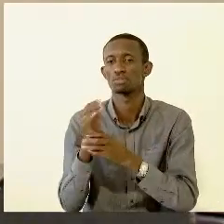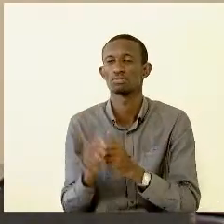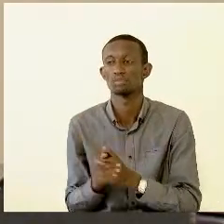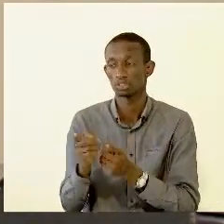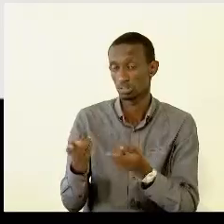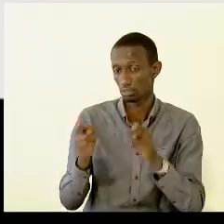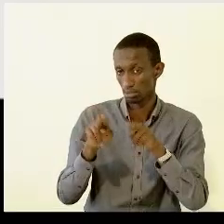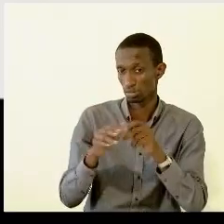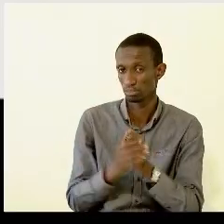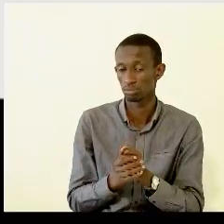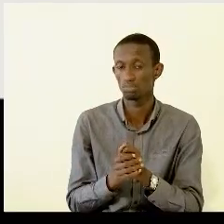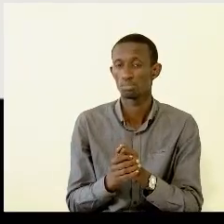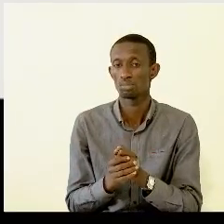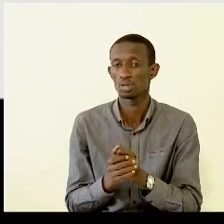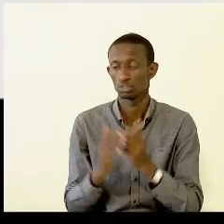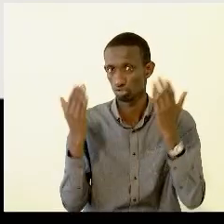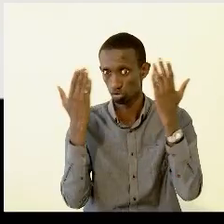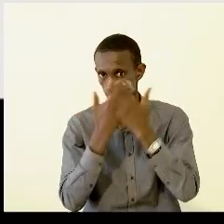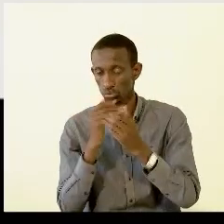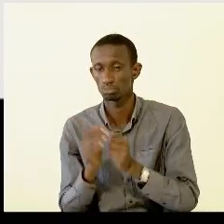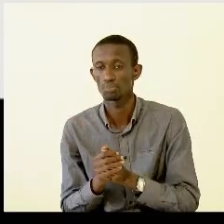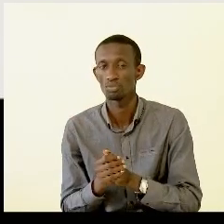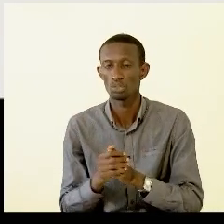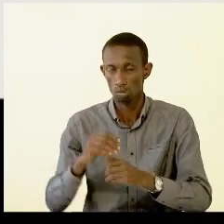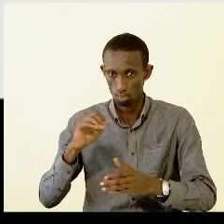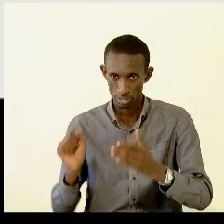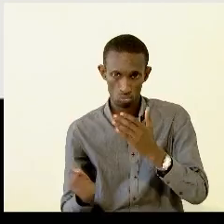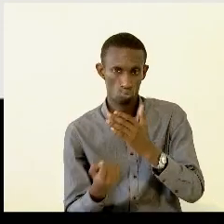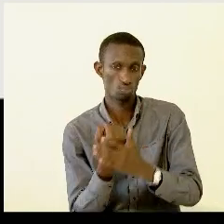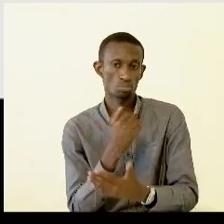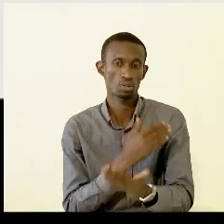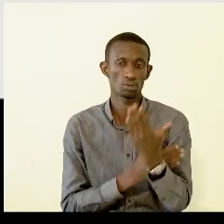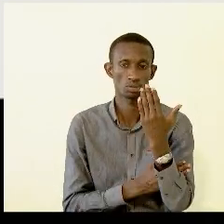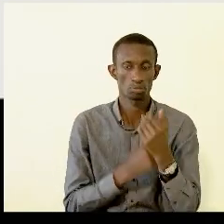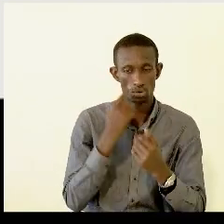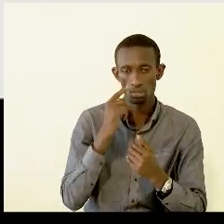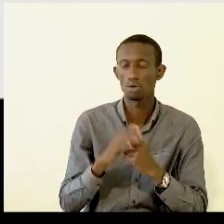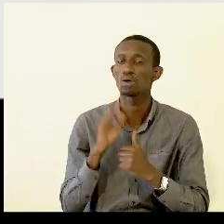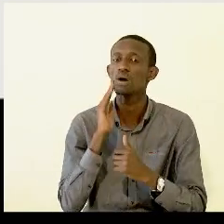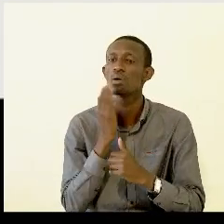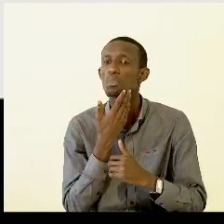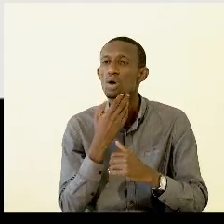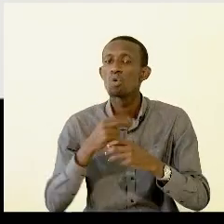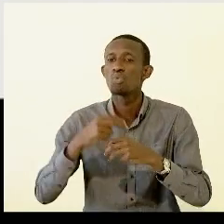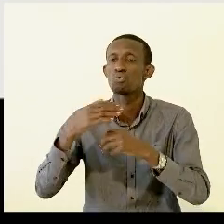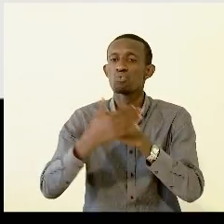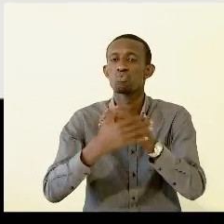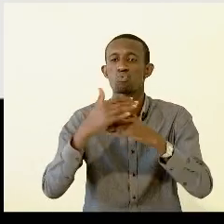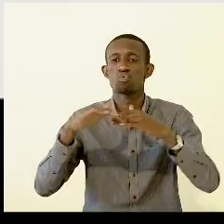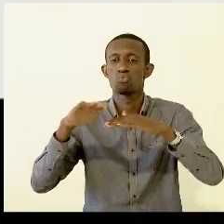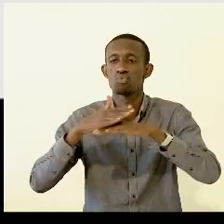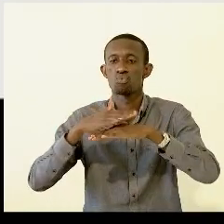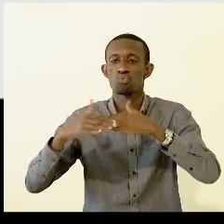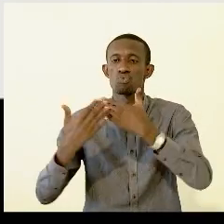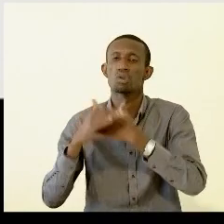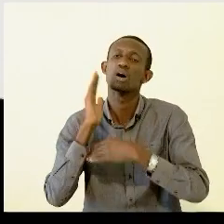This happens at night, and early in the morning we can see water droplets or dew on